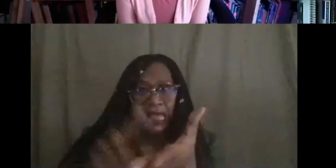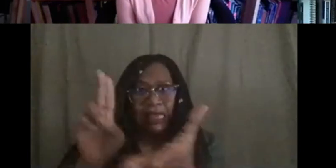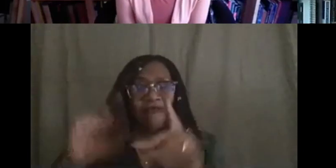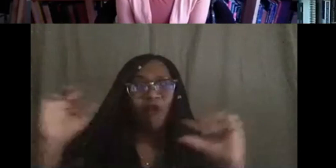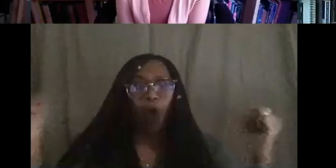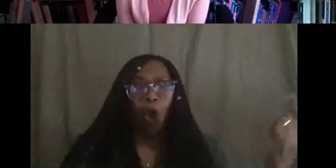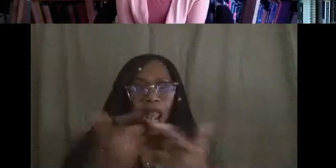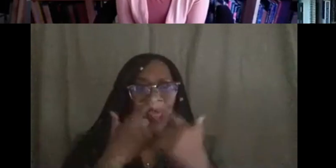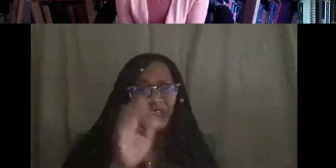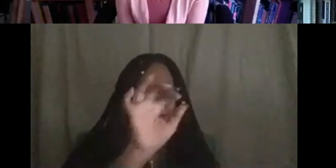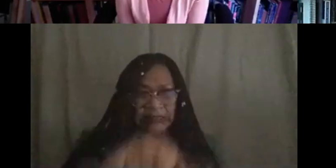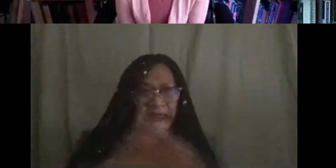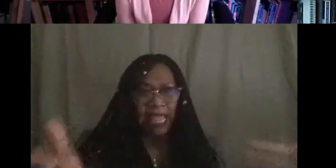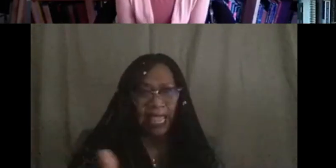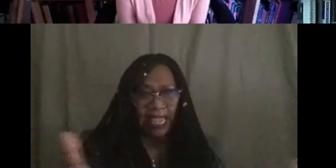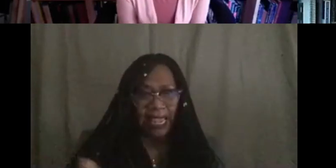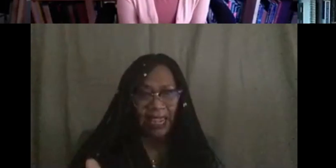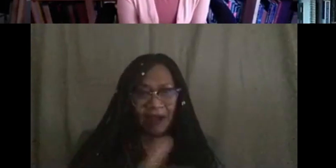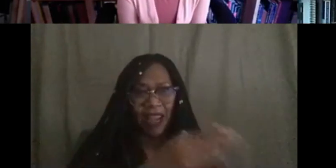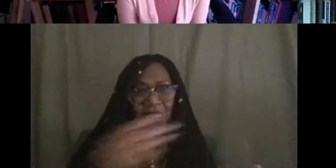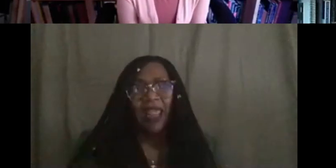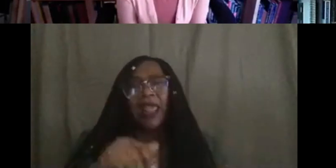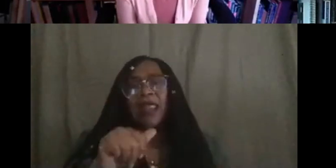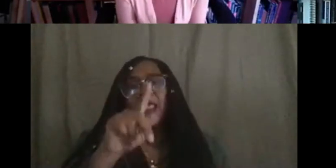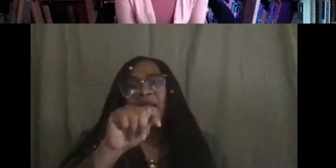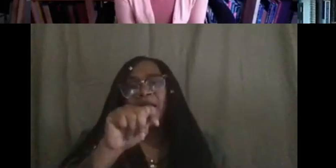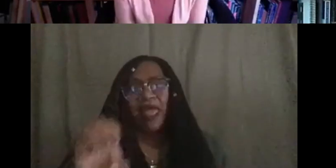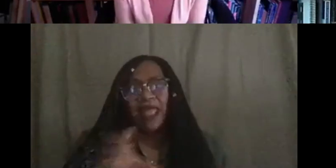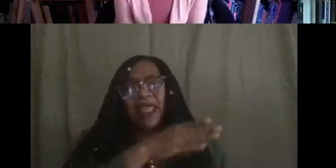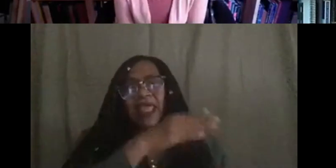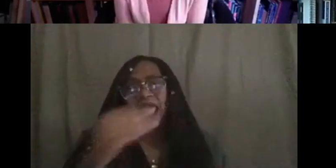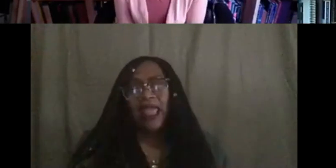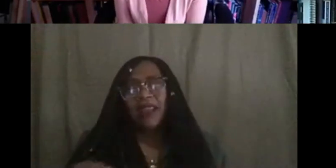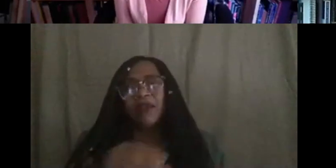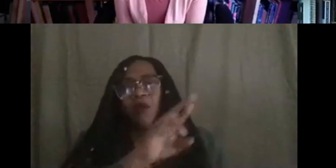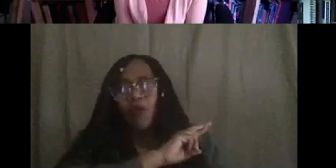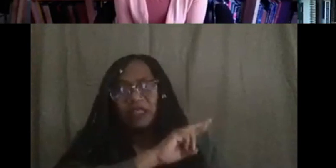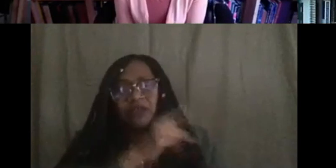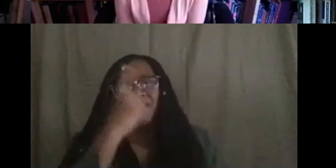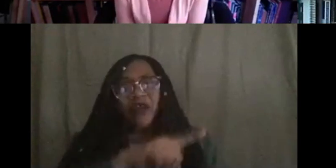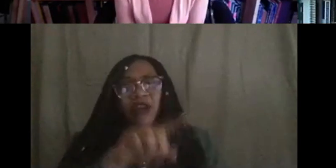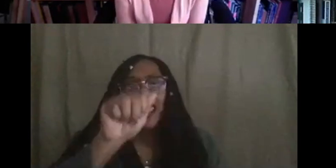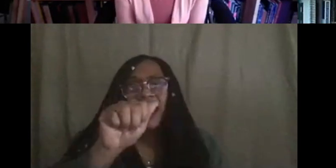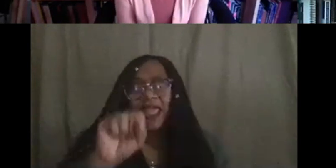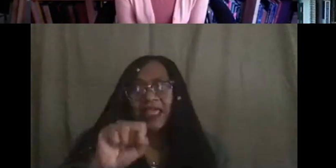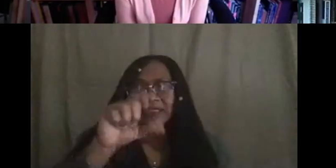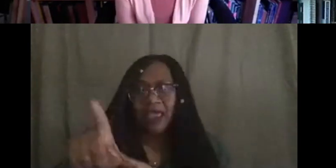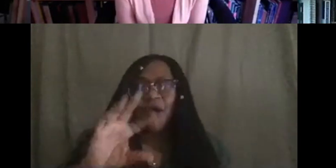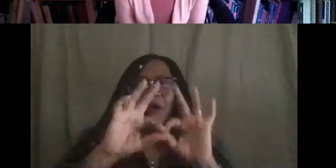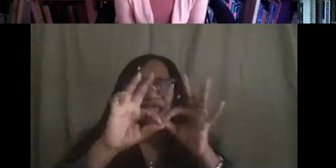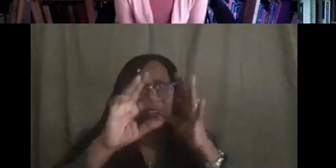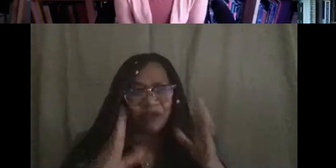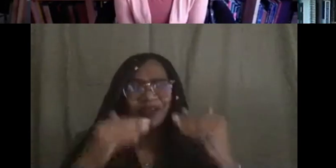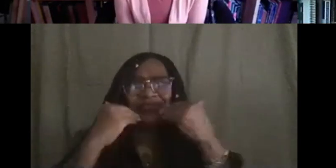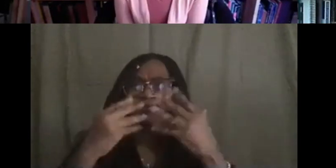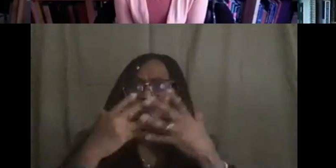anywhere. Also, of course, Patty and Rachel for being our ASL interpreters today. Thank you so much. And